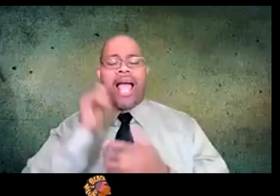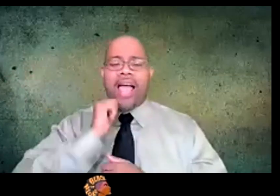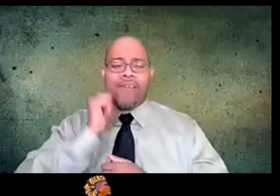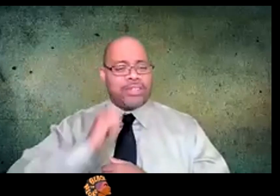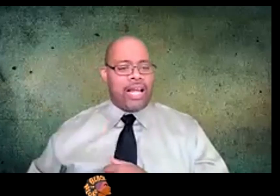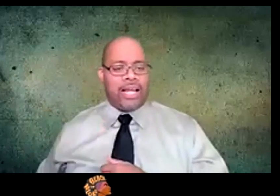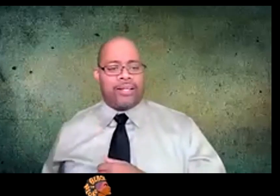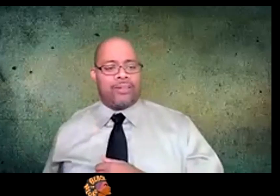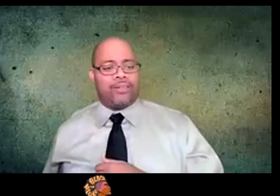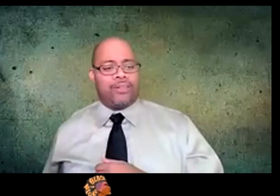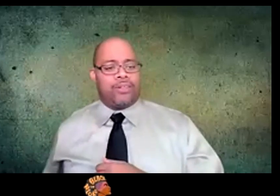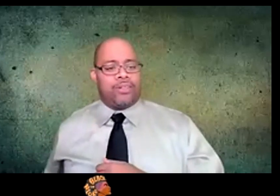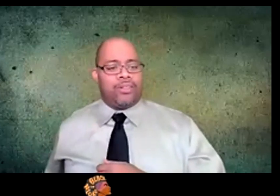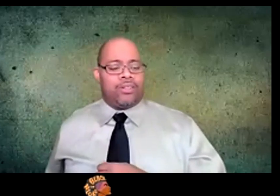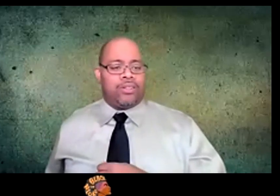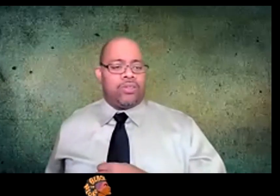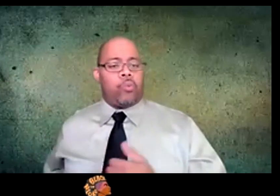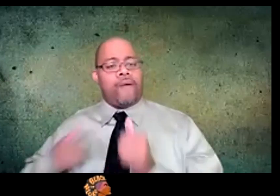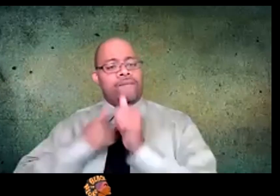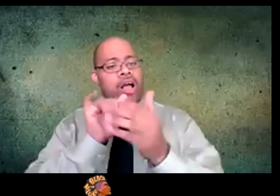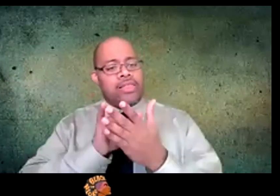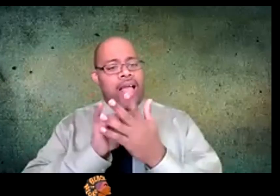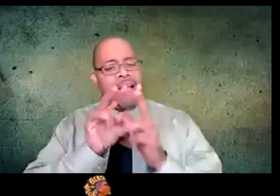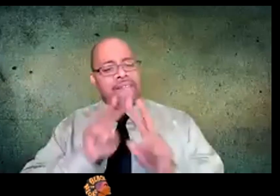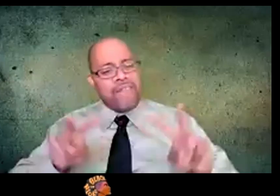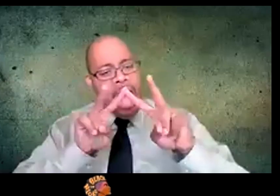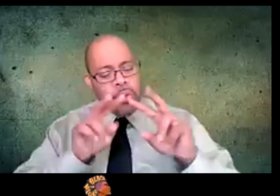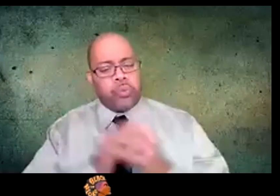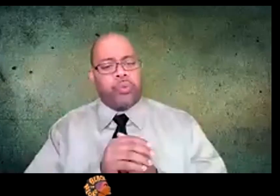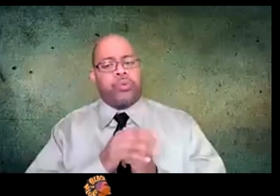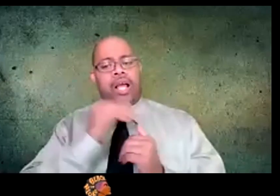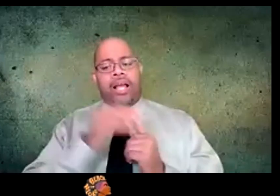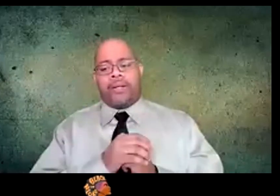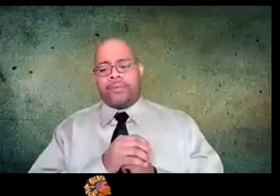out. We live by these values. And so